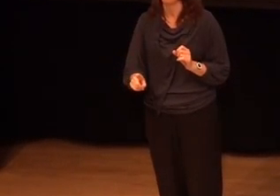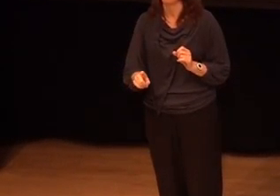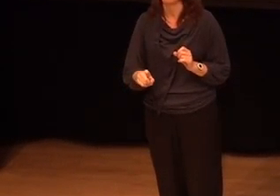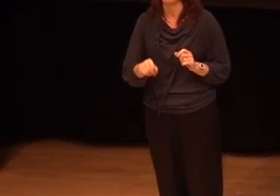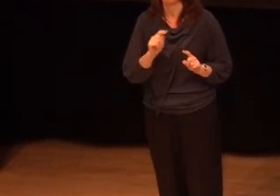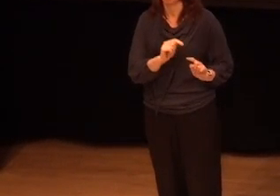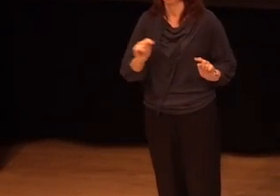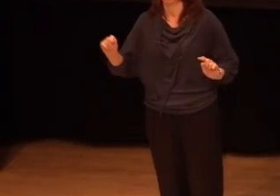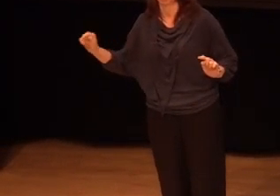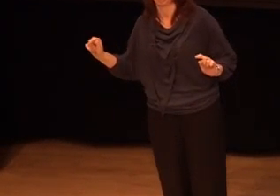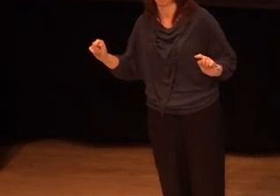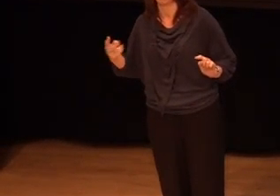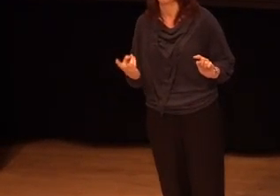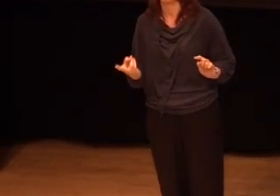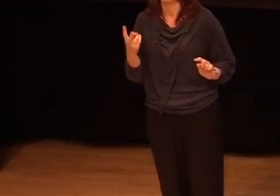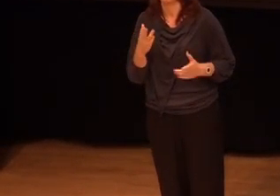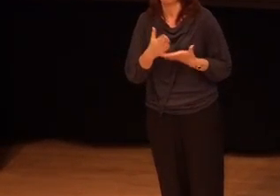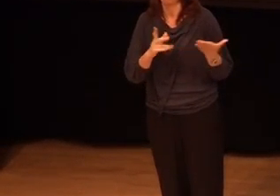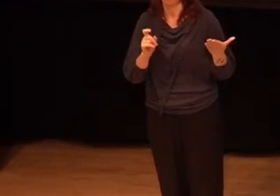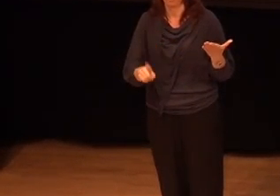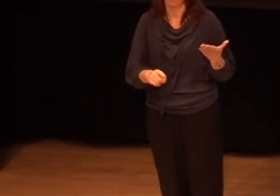of the other members of the panel.